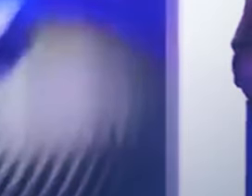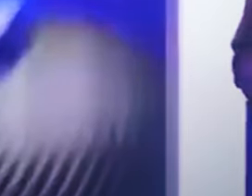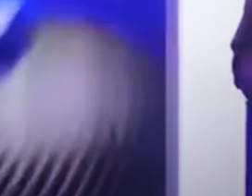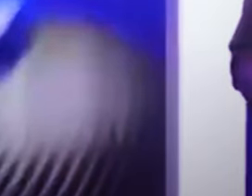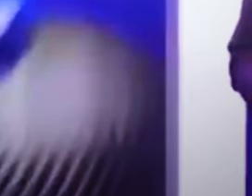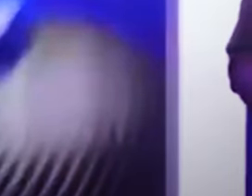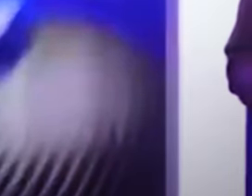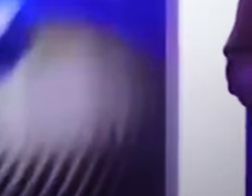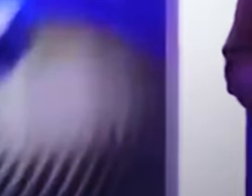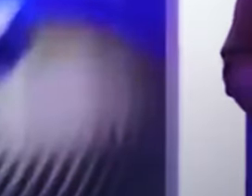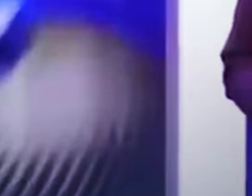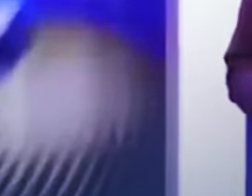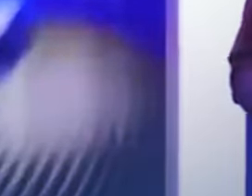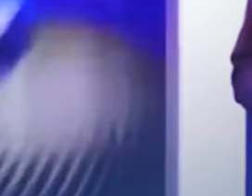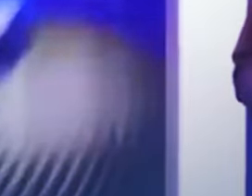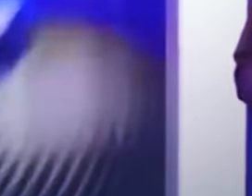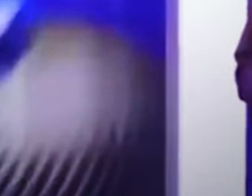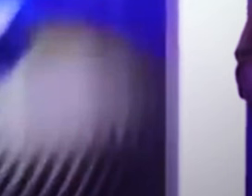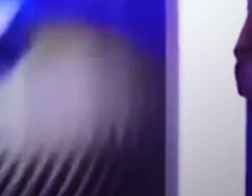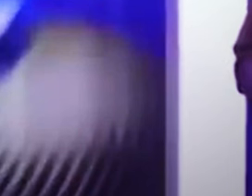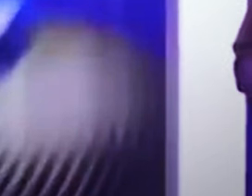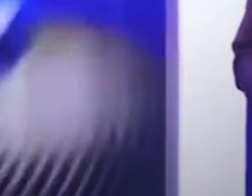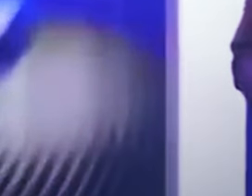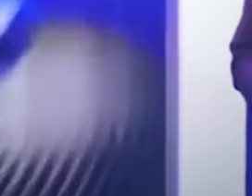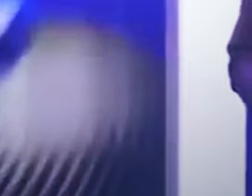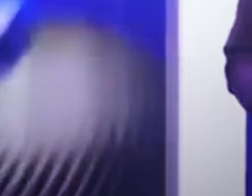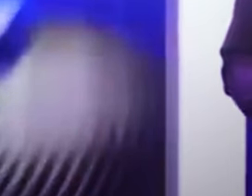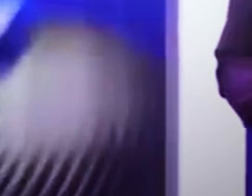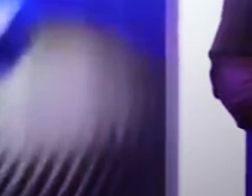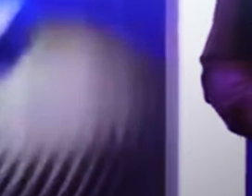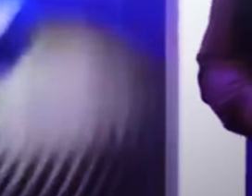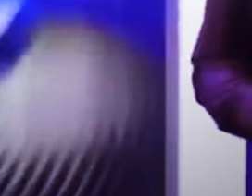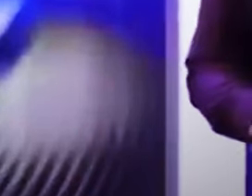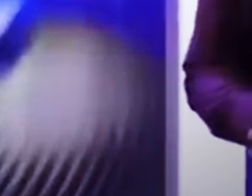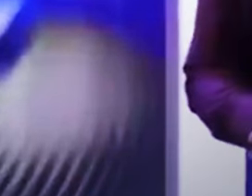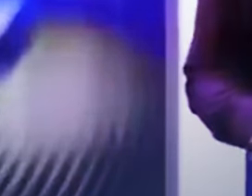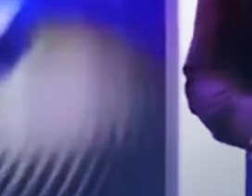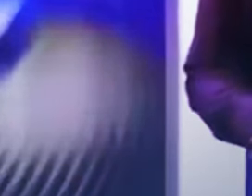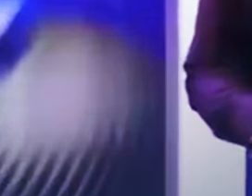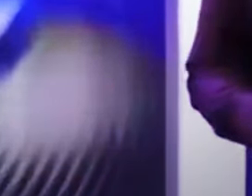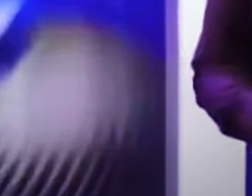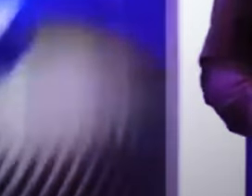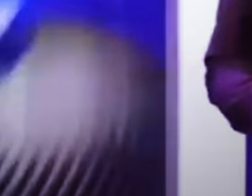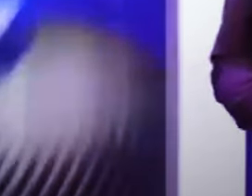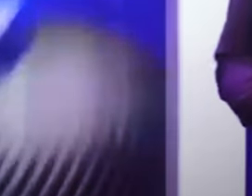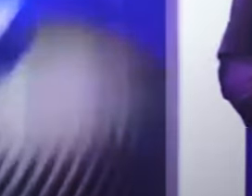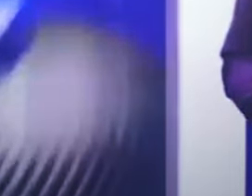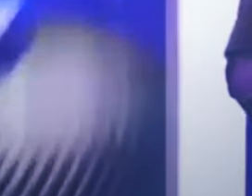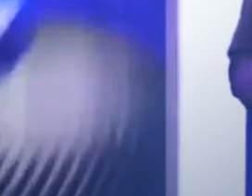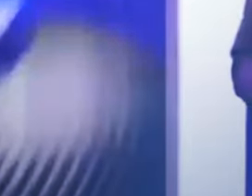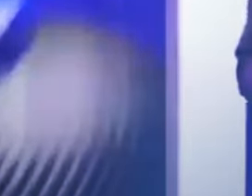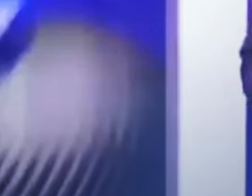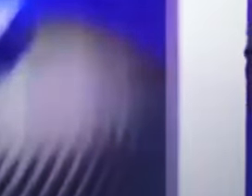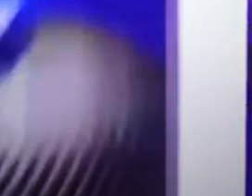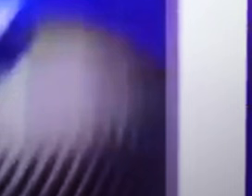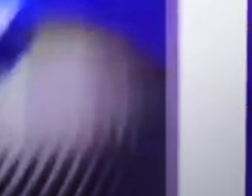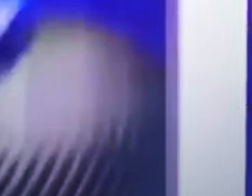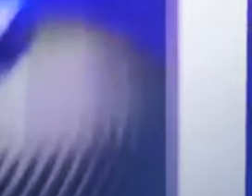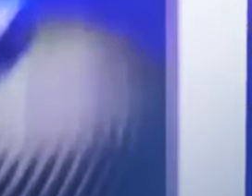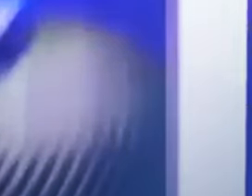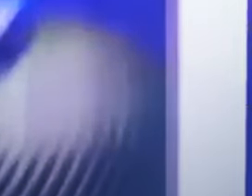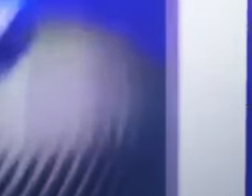Although I hope to come to you soon, I'm writing you these instructions so that if